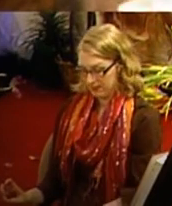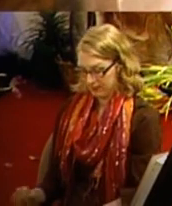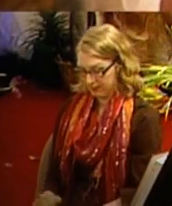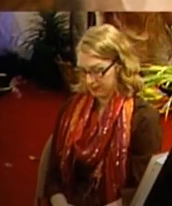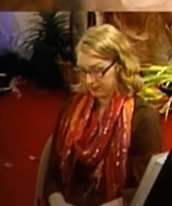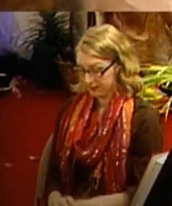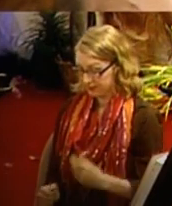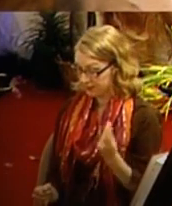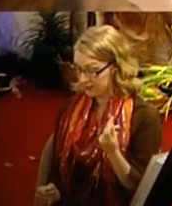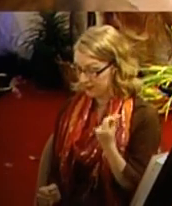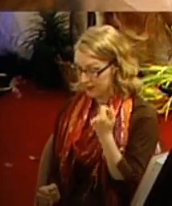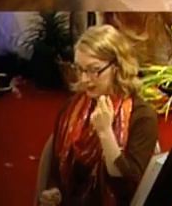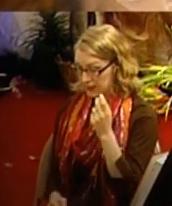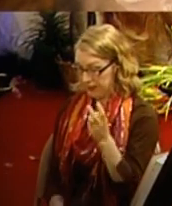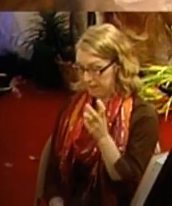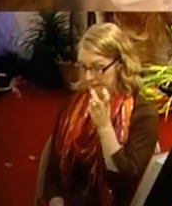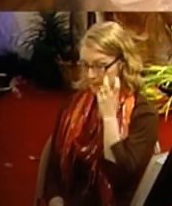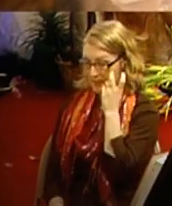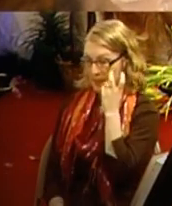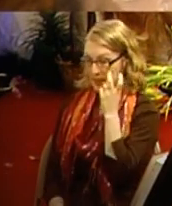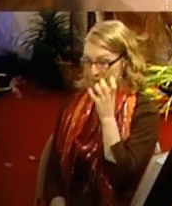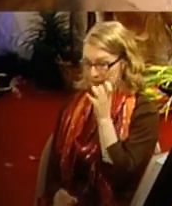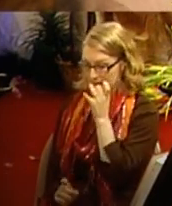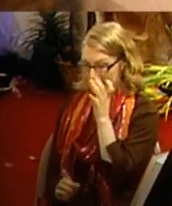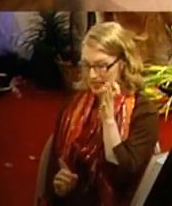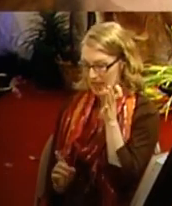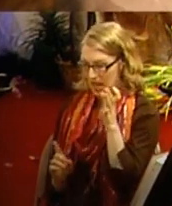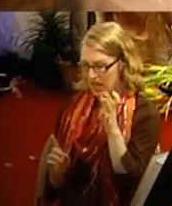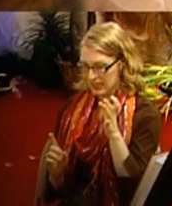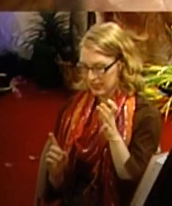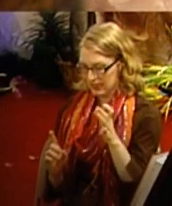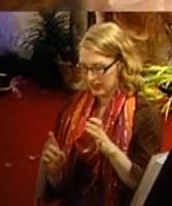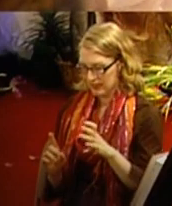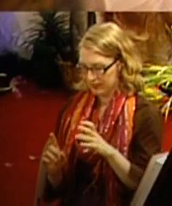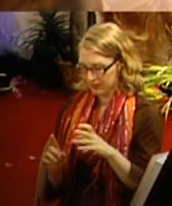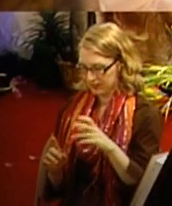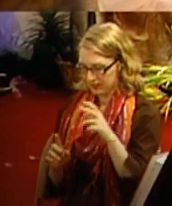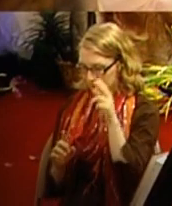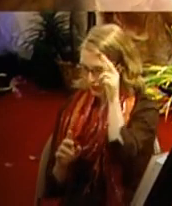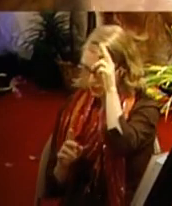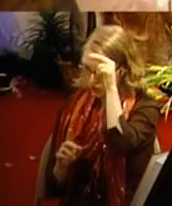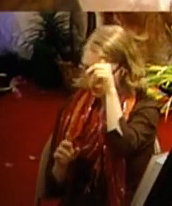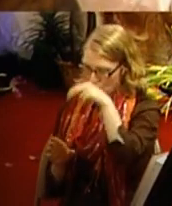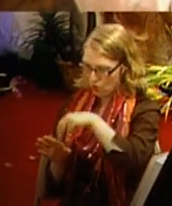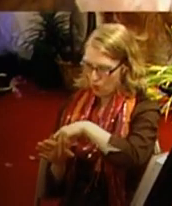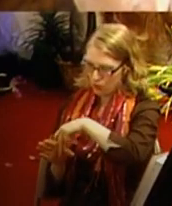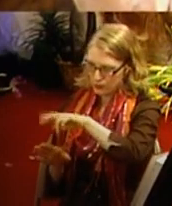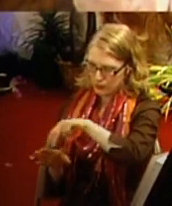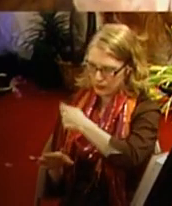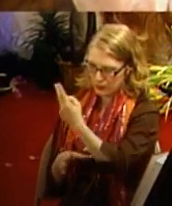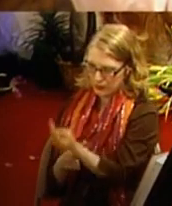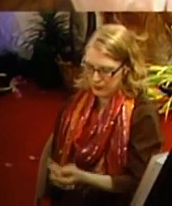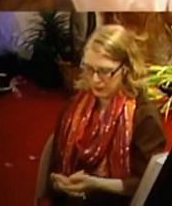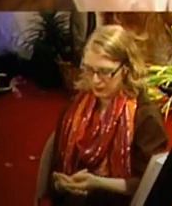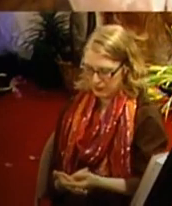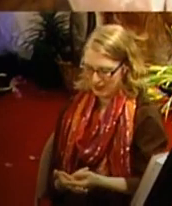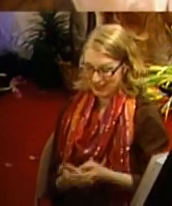And suddenly he was blinded by the light. He was knocked from his horse. Those with him, they didn't